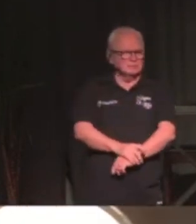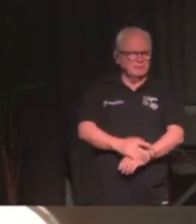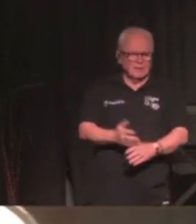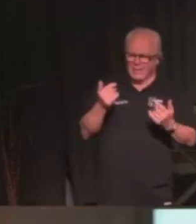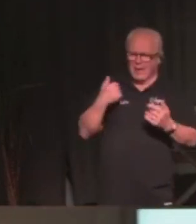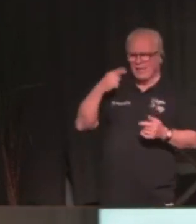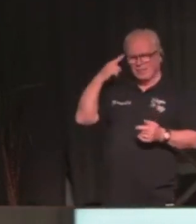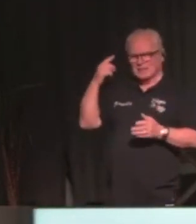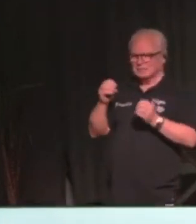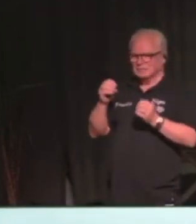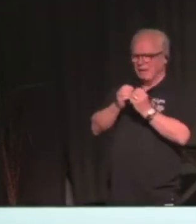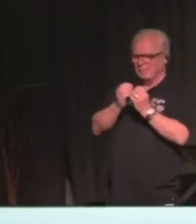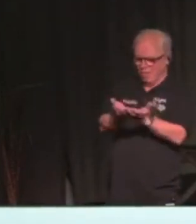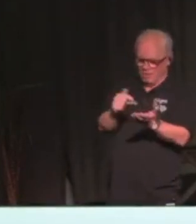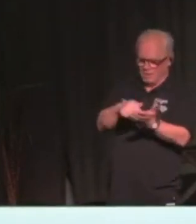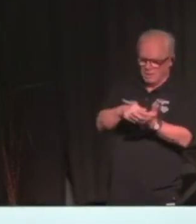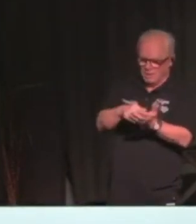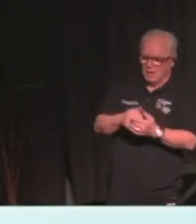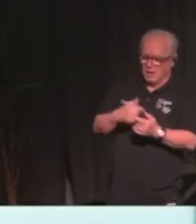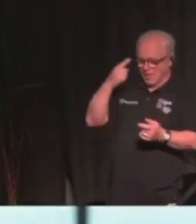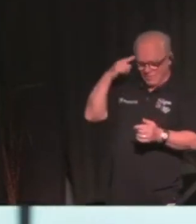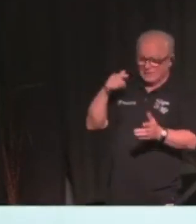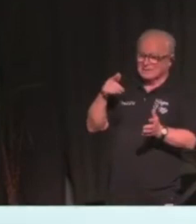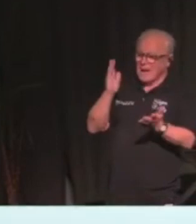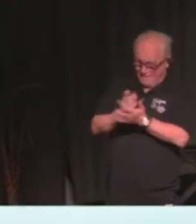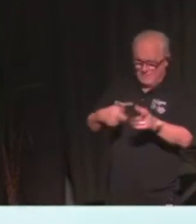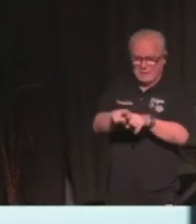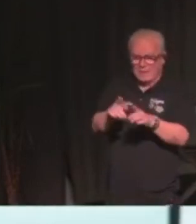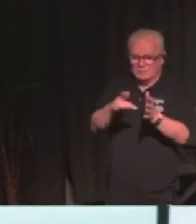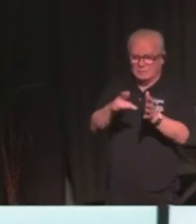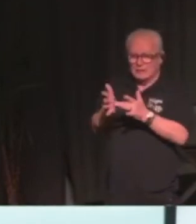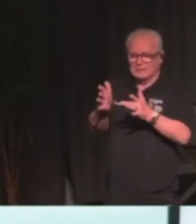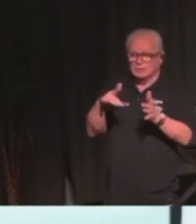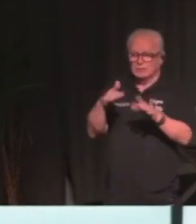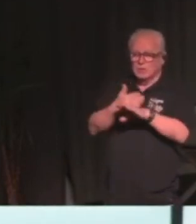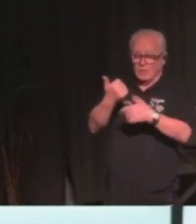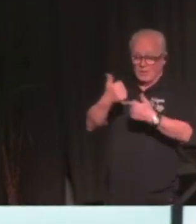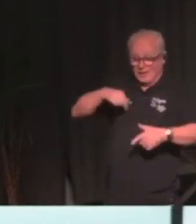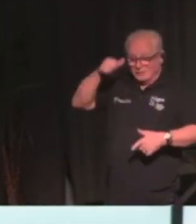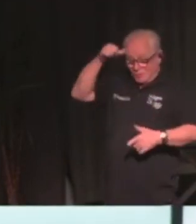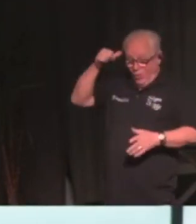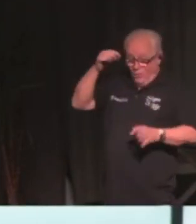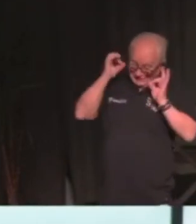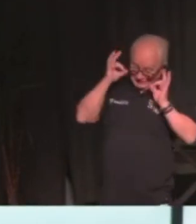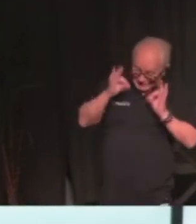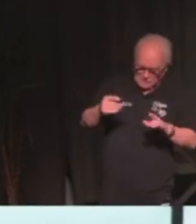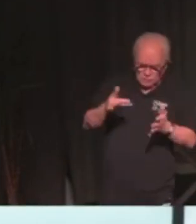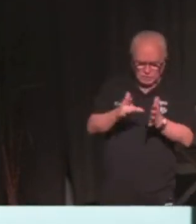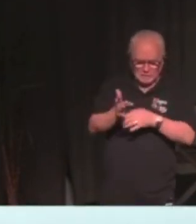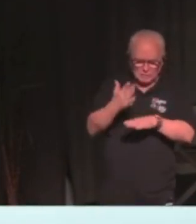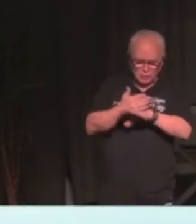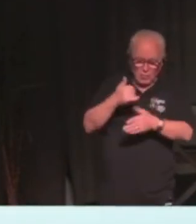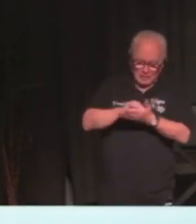Come on, I think that's Bible this morning. I think that's what Jesus would do. In fact, I know that's what Jesus would do. That's what Jesus